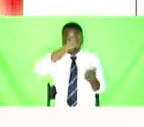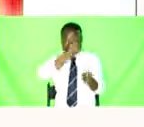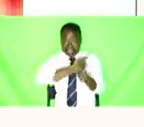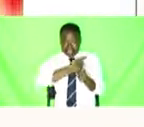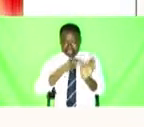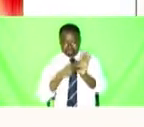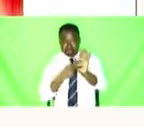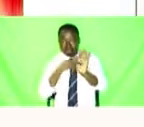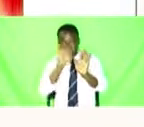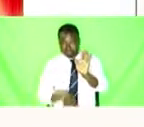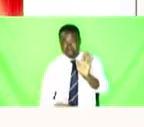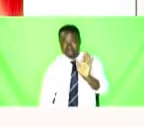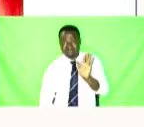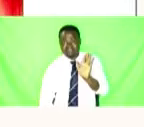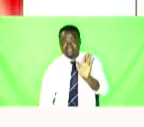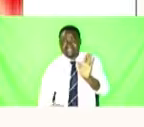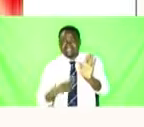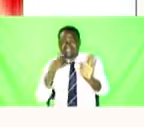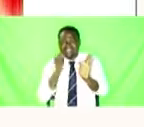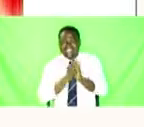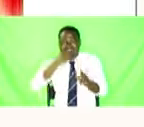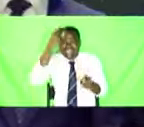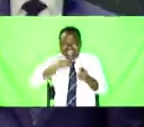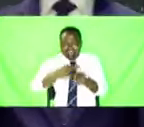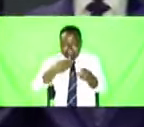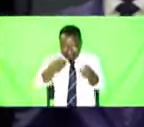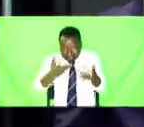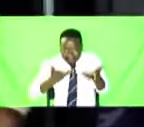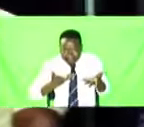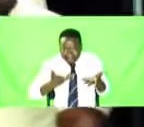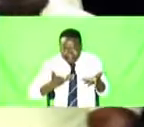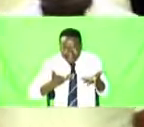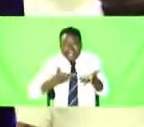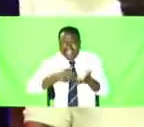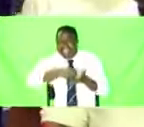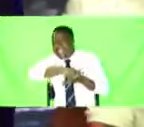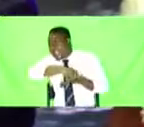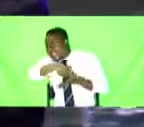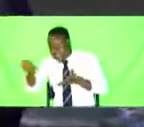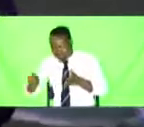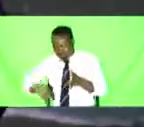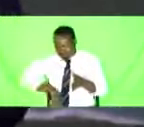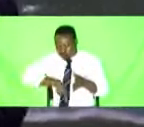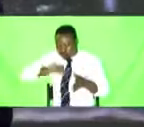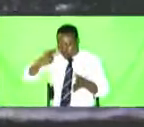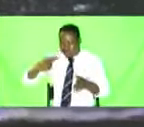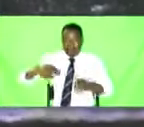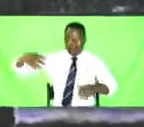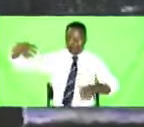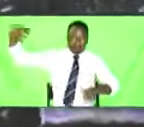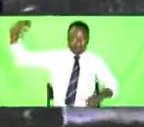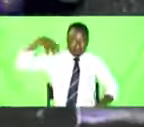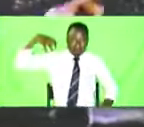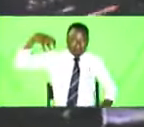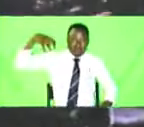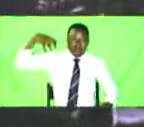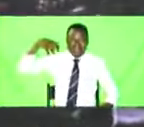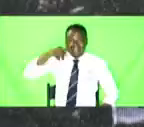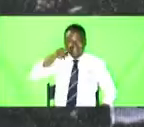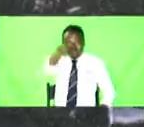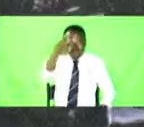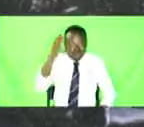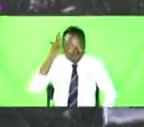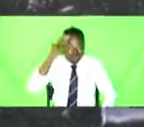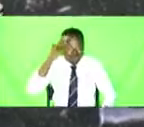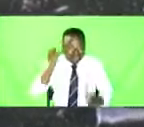Now, give me a name of any religious guru that you know